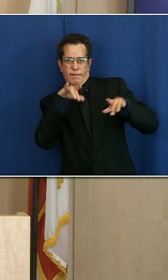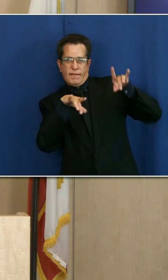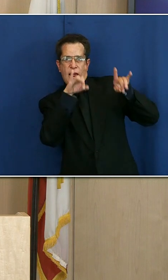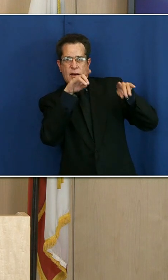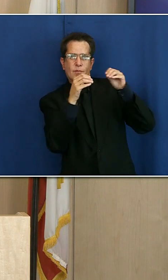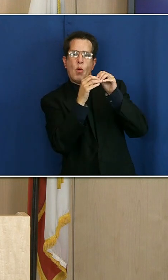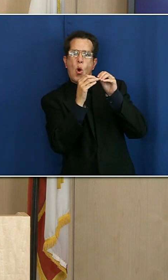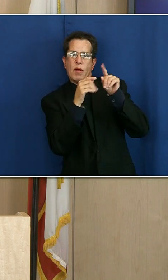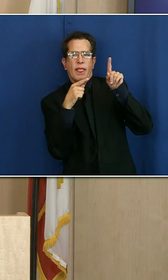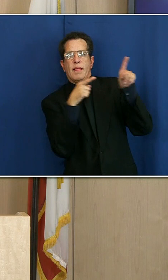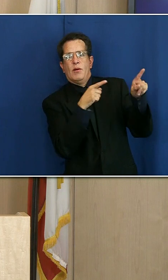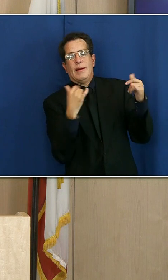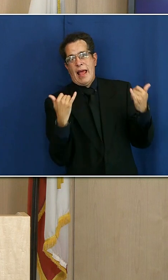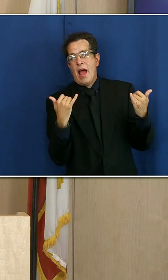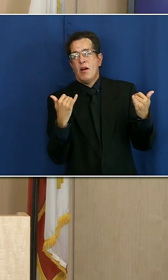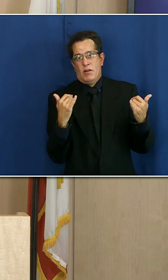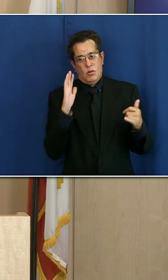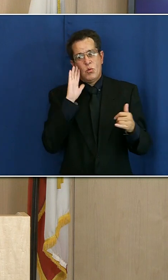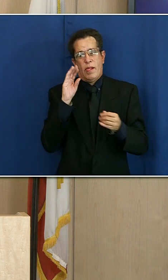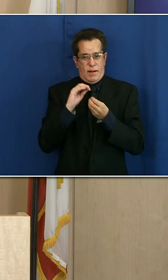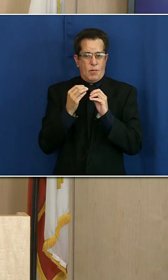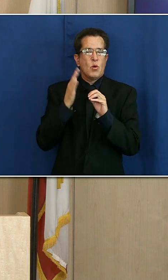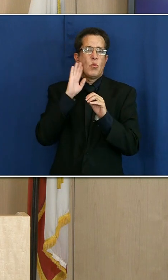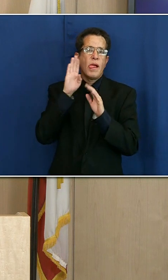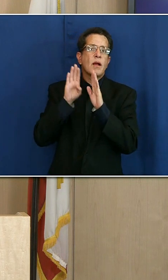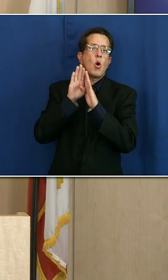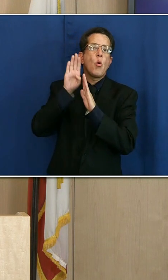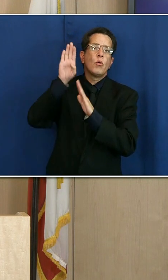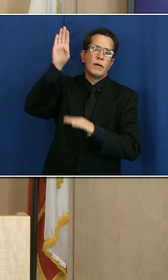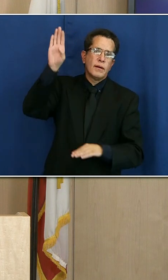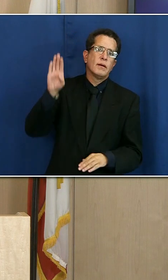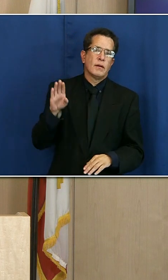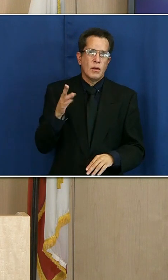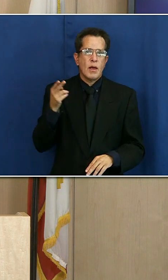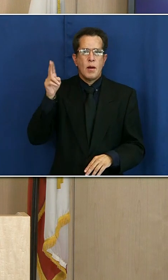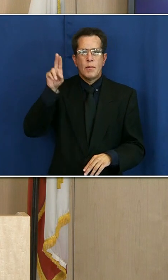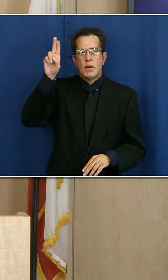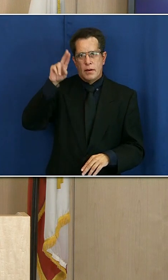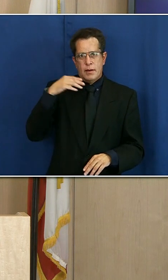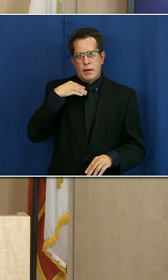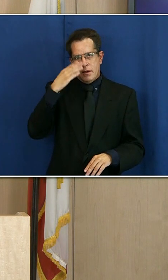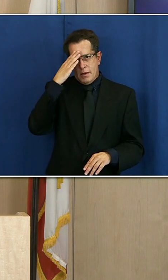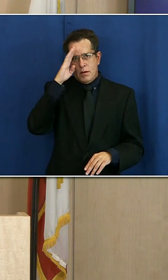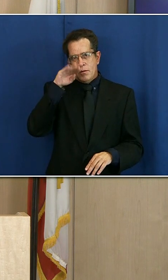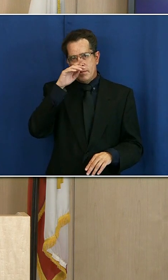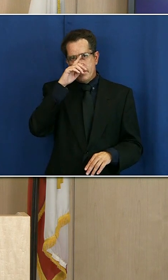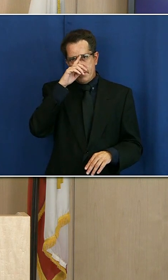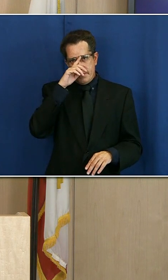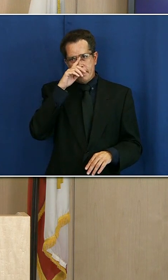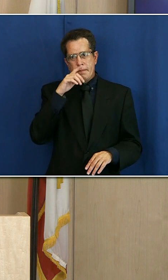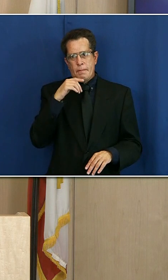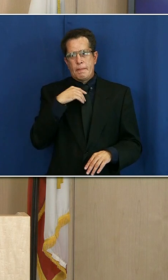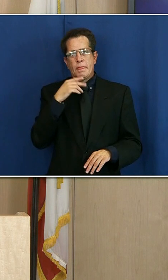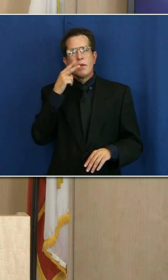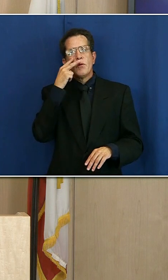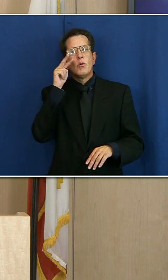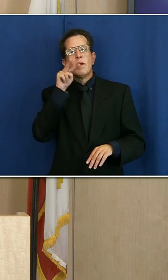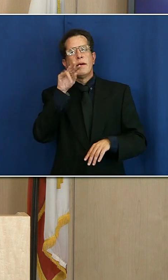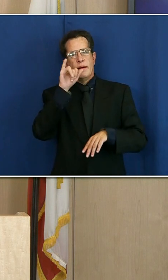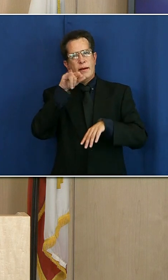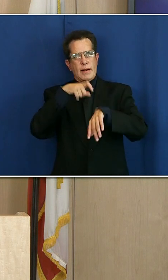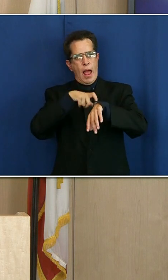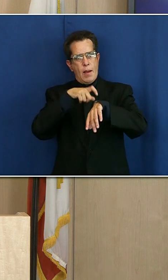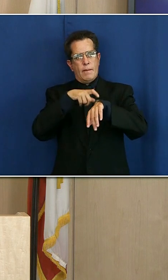so I think while it's tempting to look at doubling times